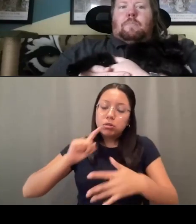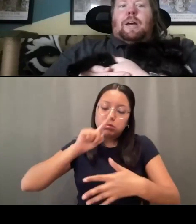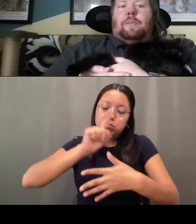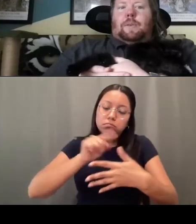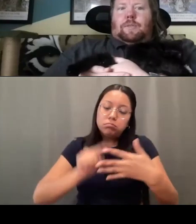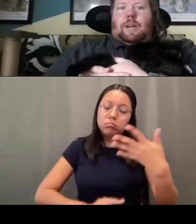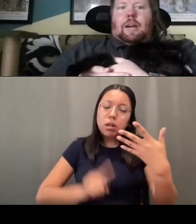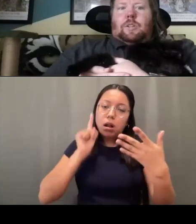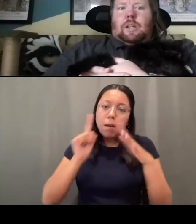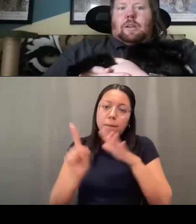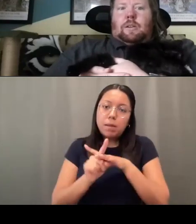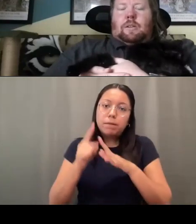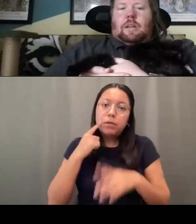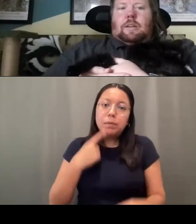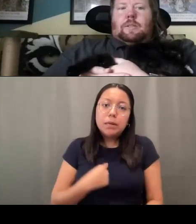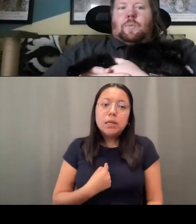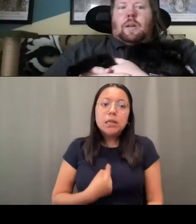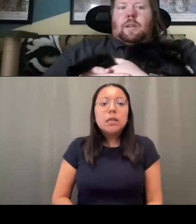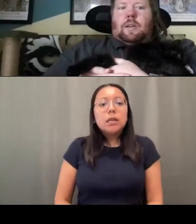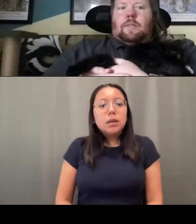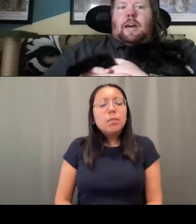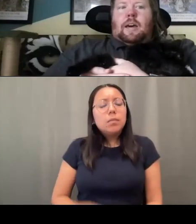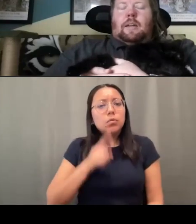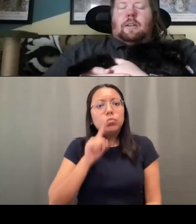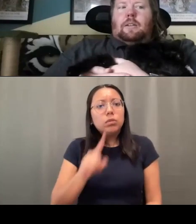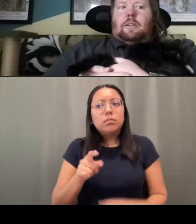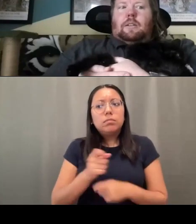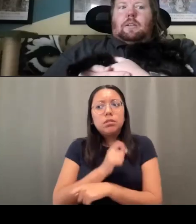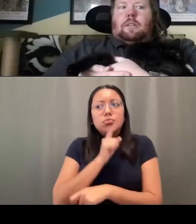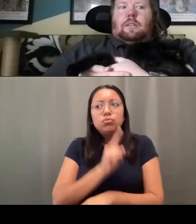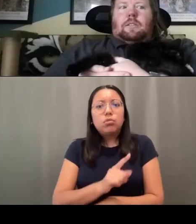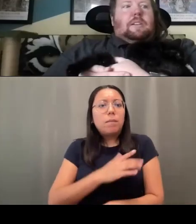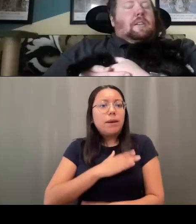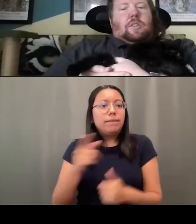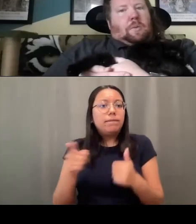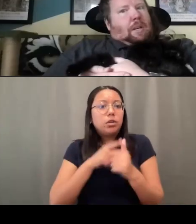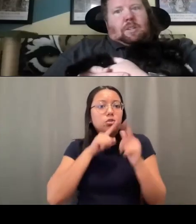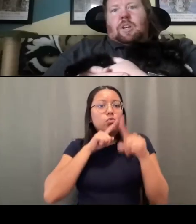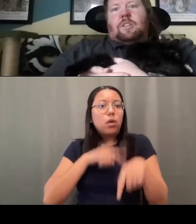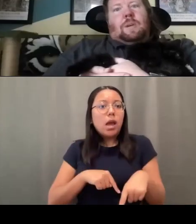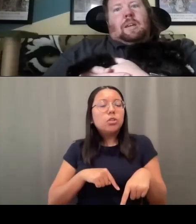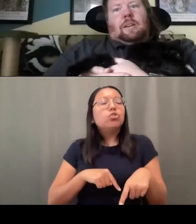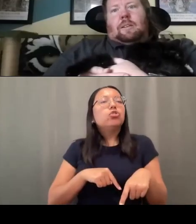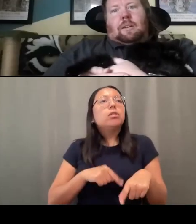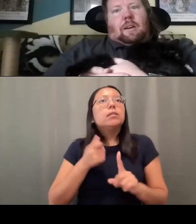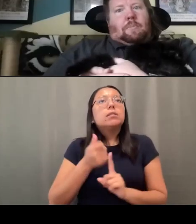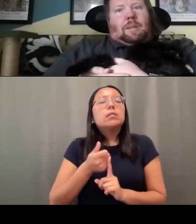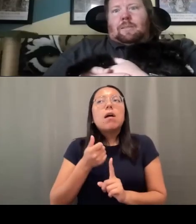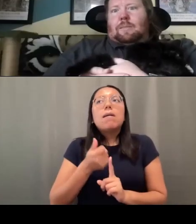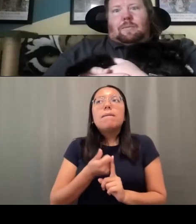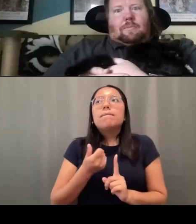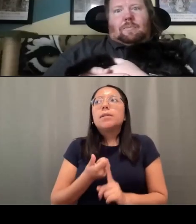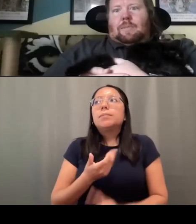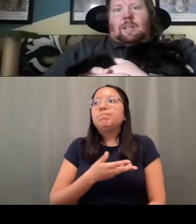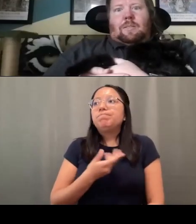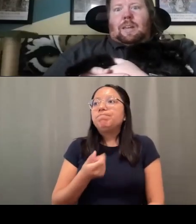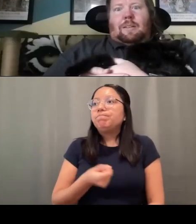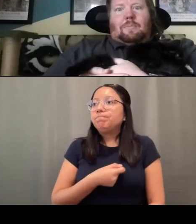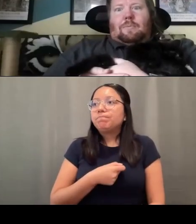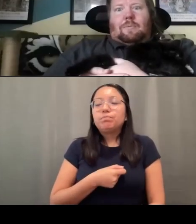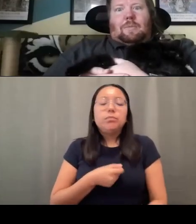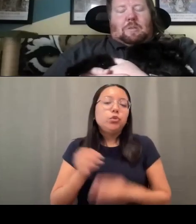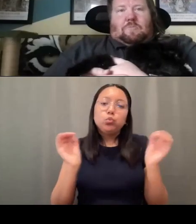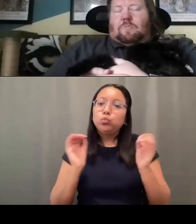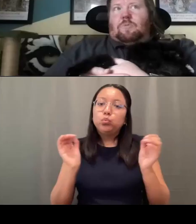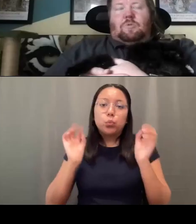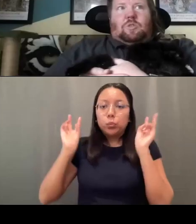making sure that my first reaction is one that doesn't show any judgment. I mean,